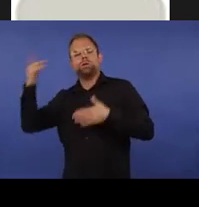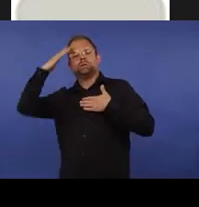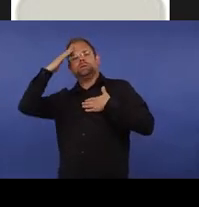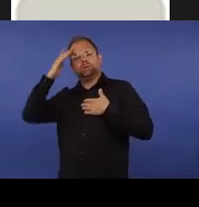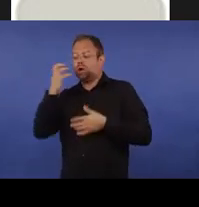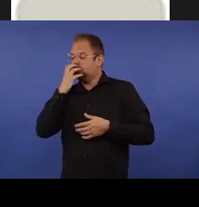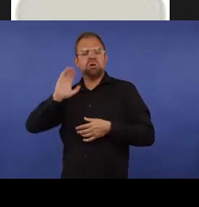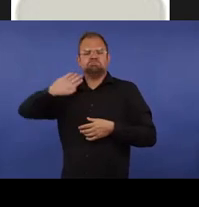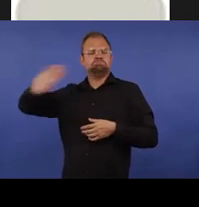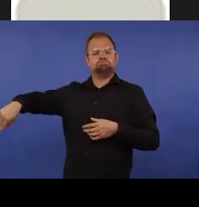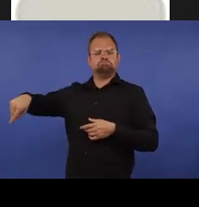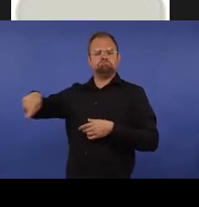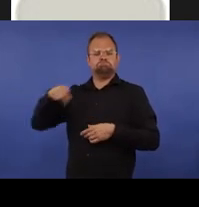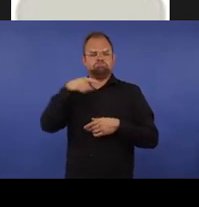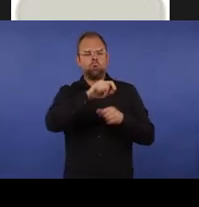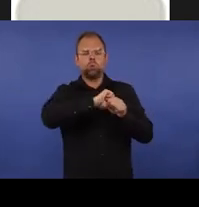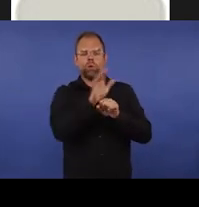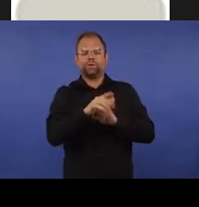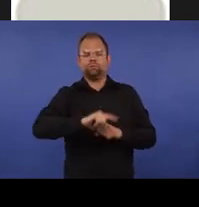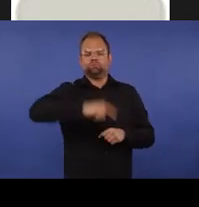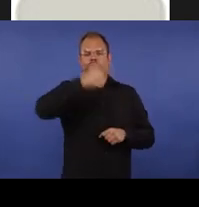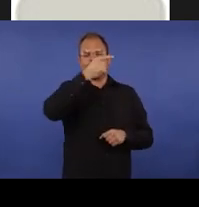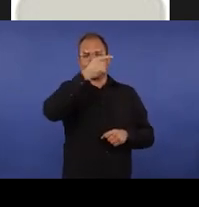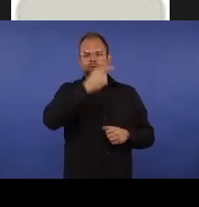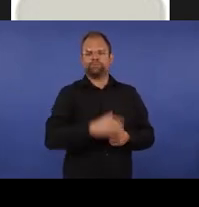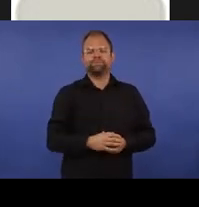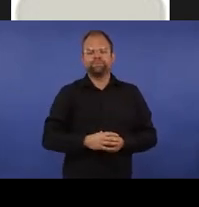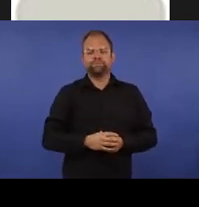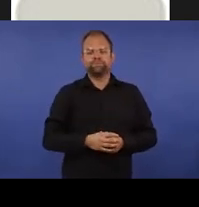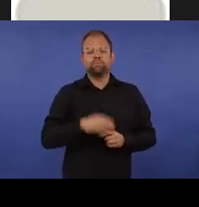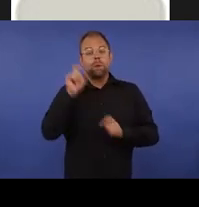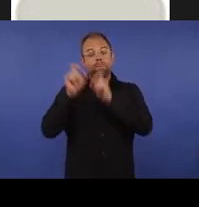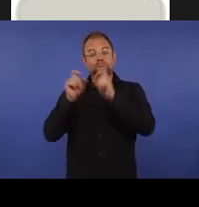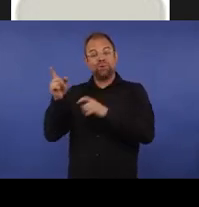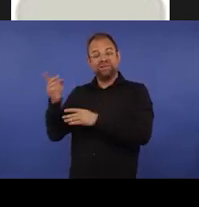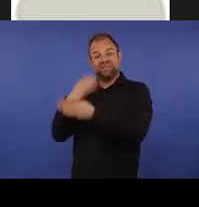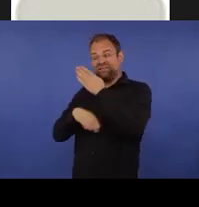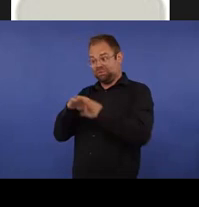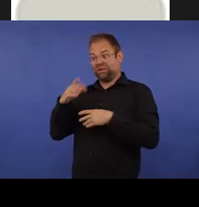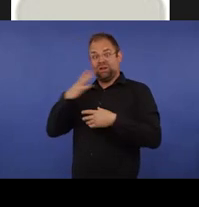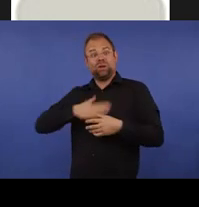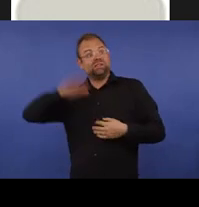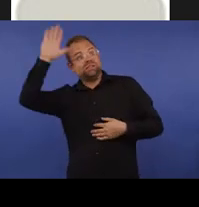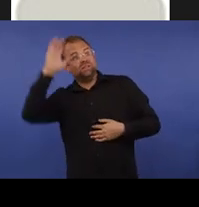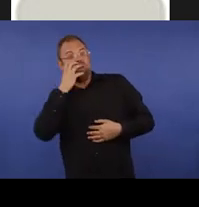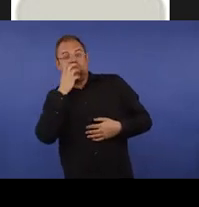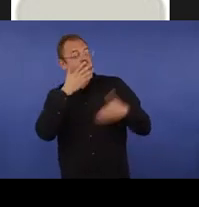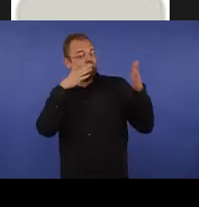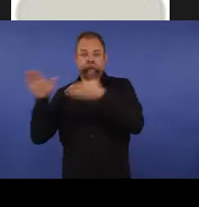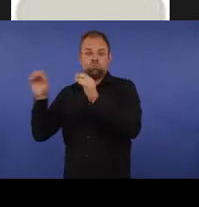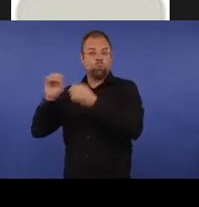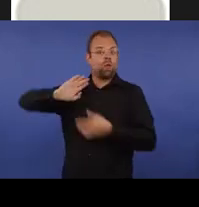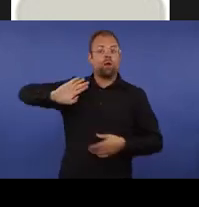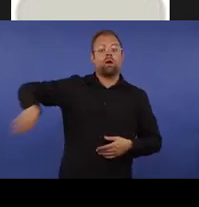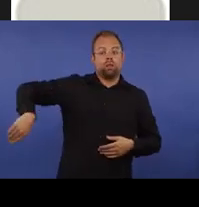for US citizens, but those around the world, because a lack of supplies